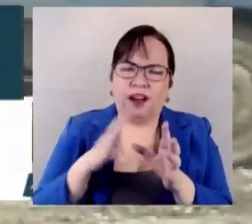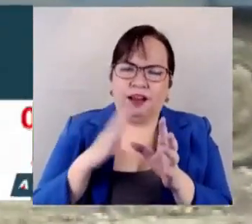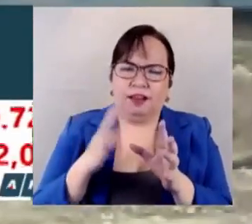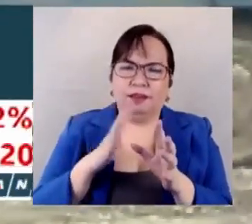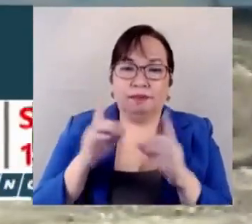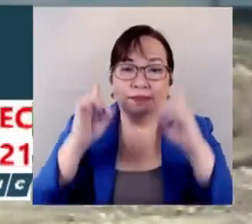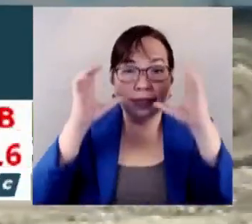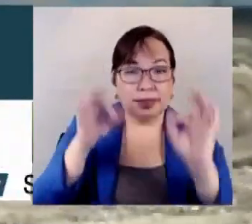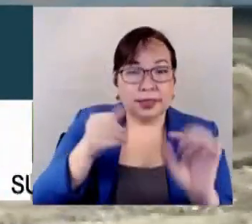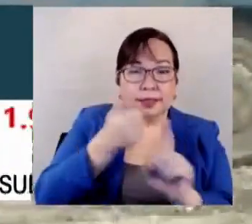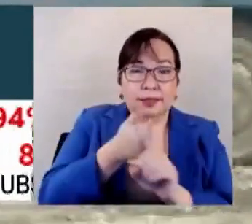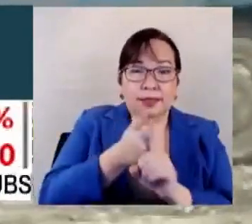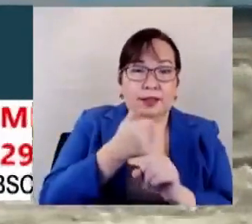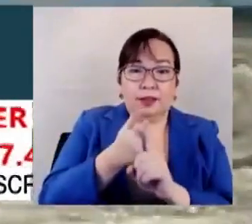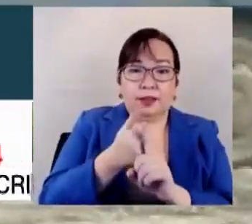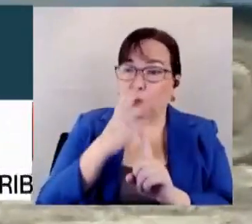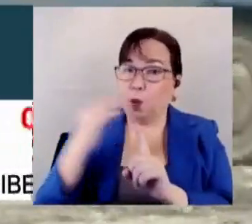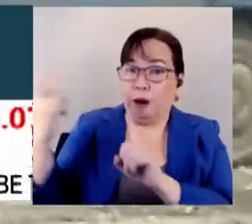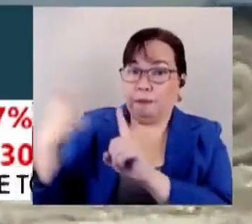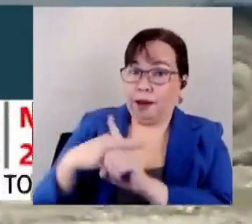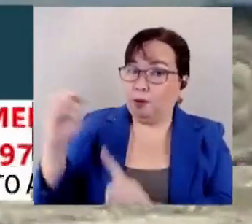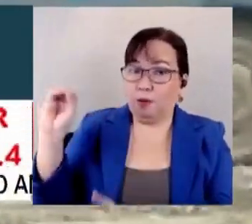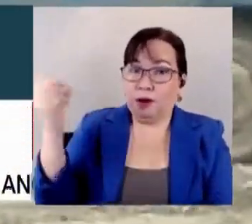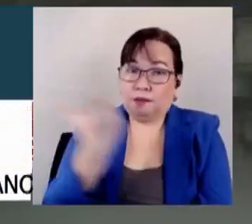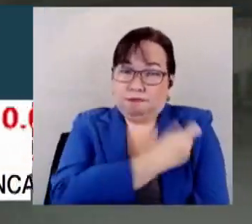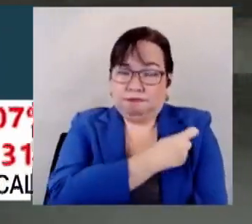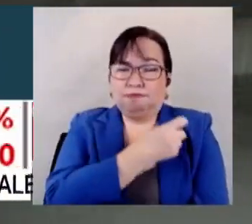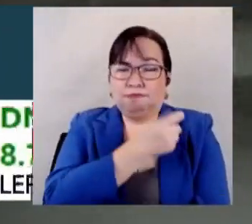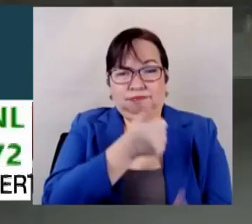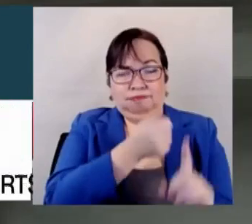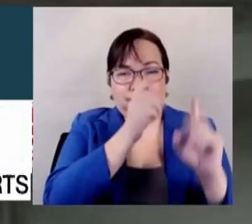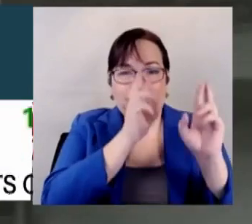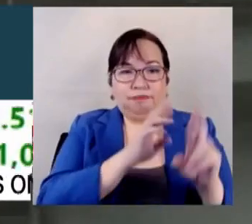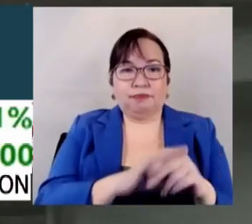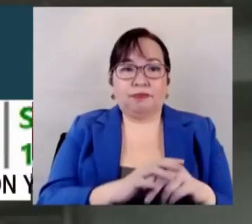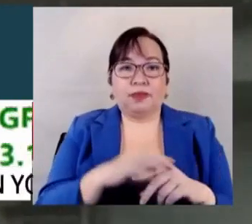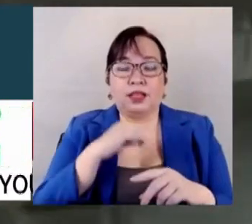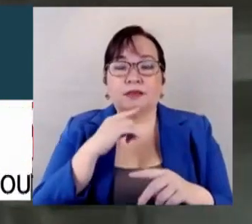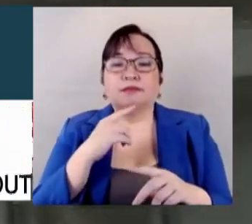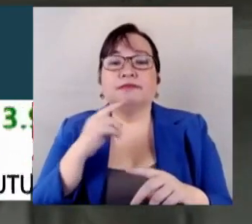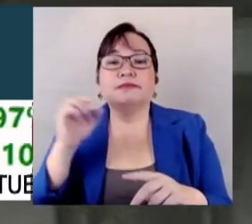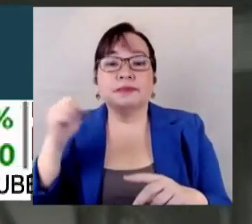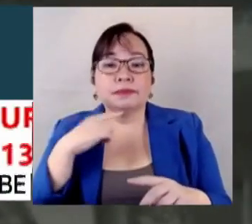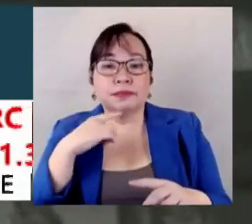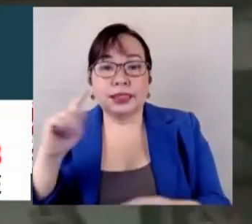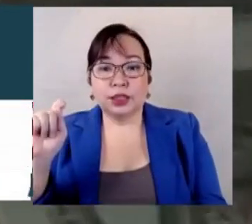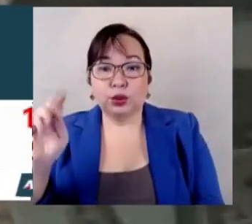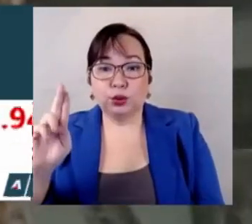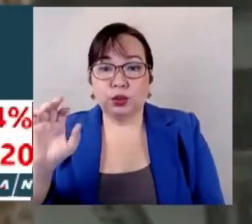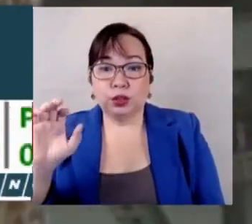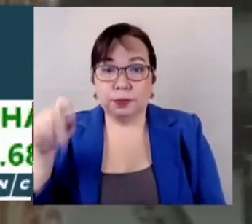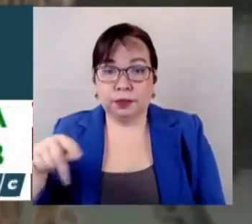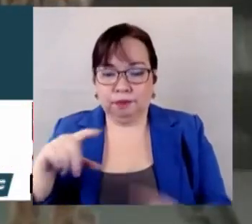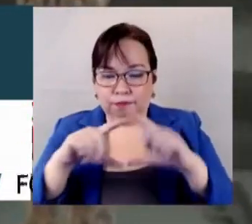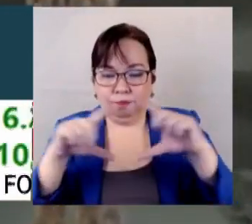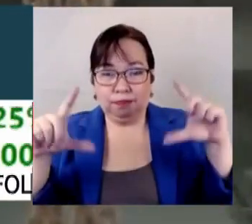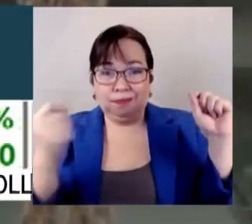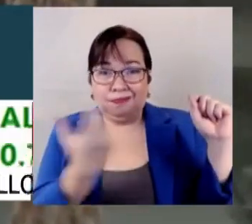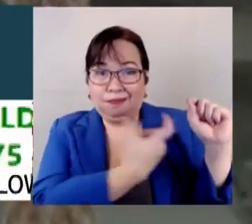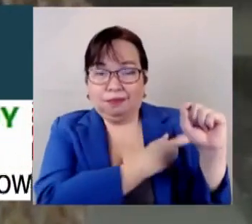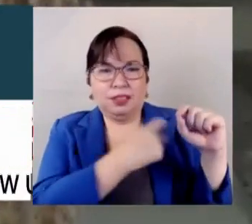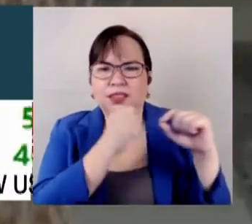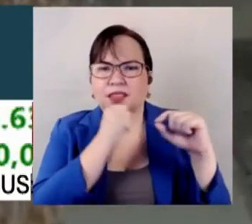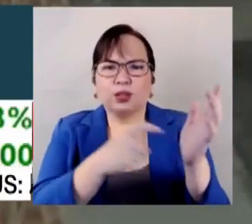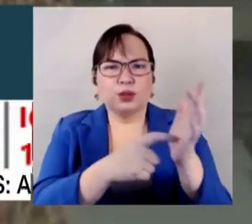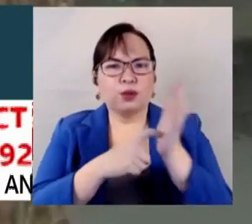Trade Union Congress of the Philippines points out vaccine cards are not considered mandatory requirement for employment as stated in the